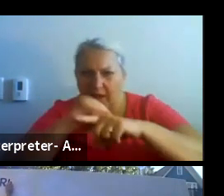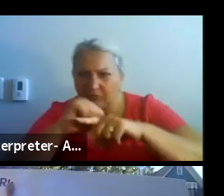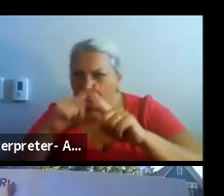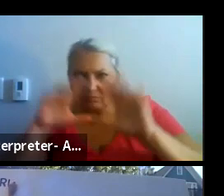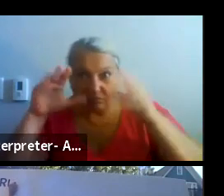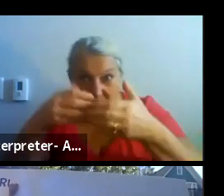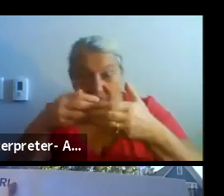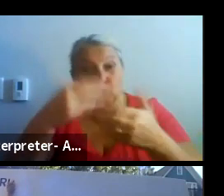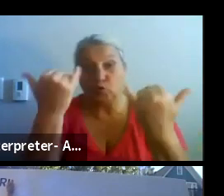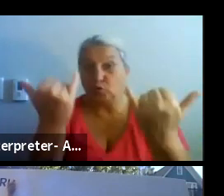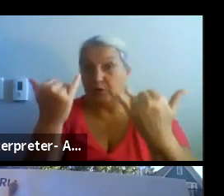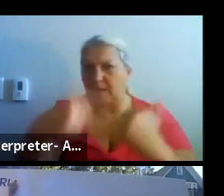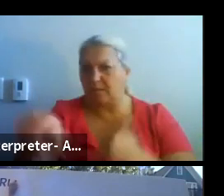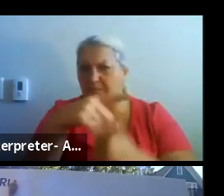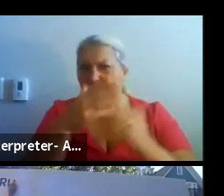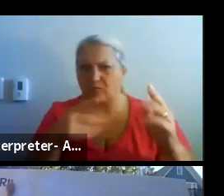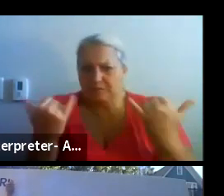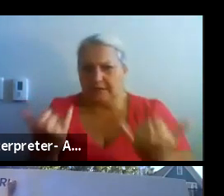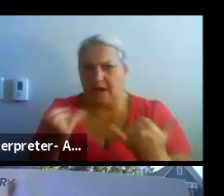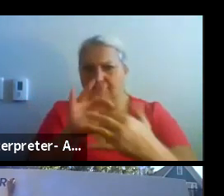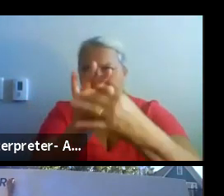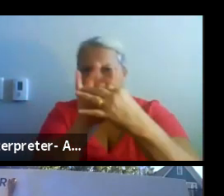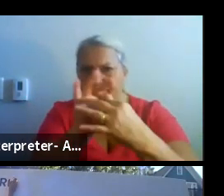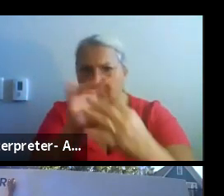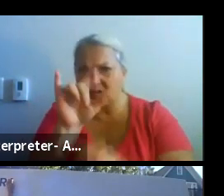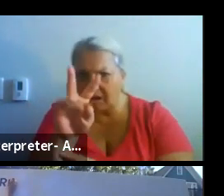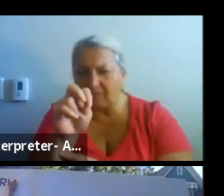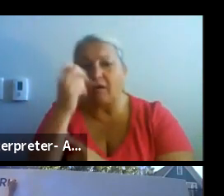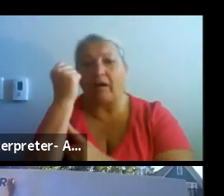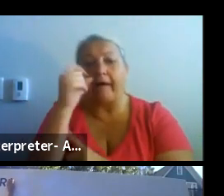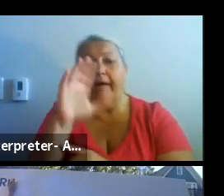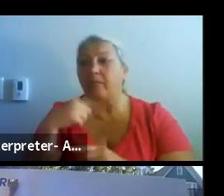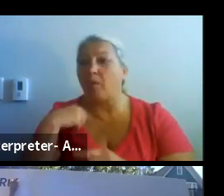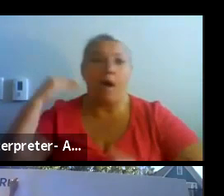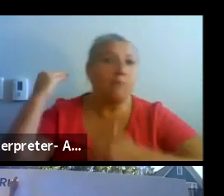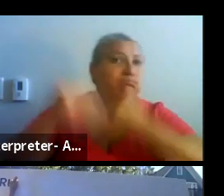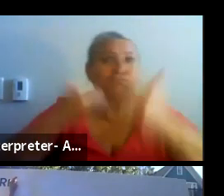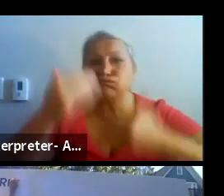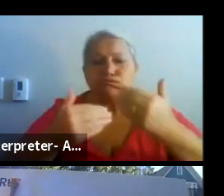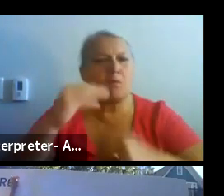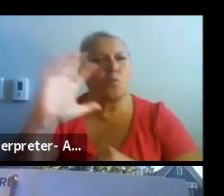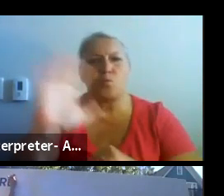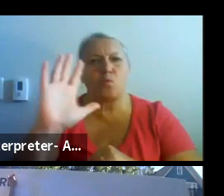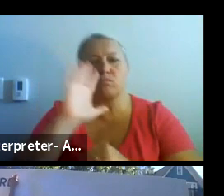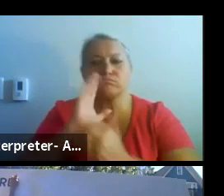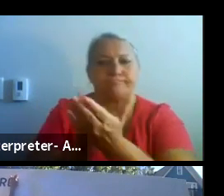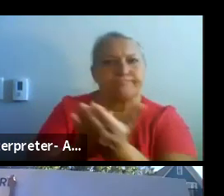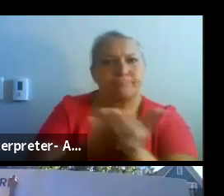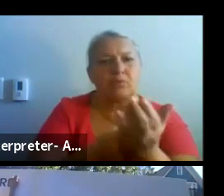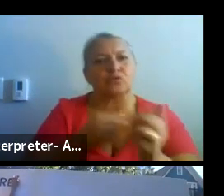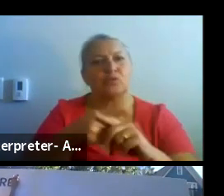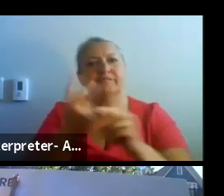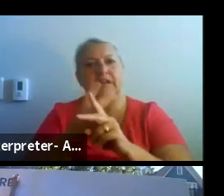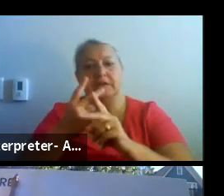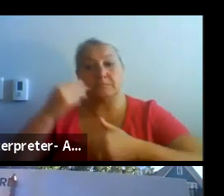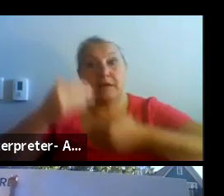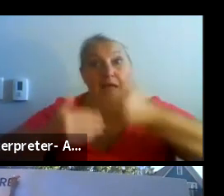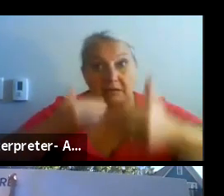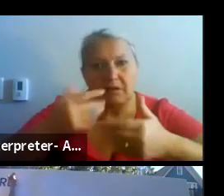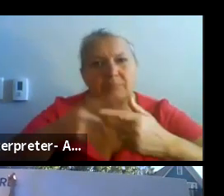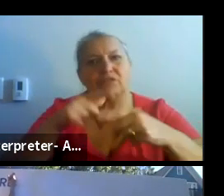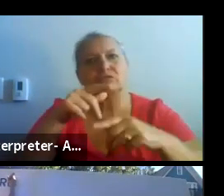state throughout today's event, adjusting our pace and the shape of our conversations to reflect the pace and shape of